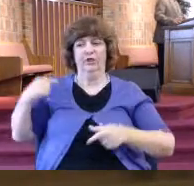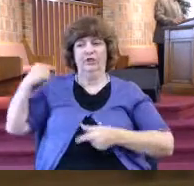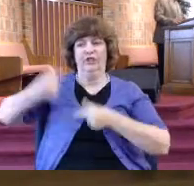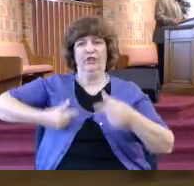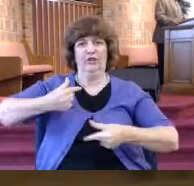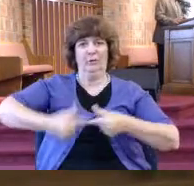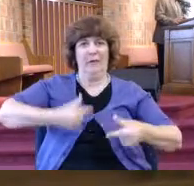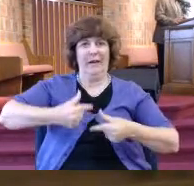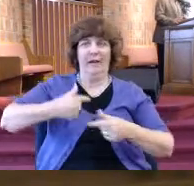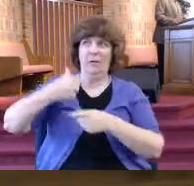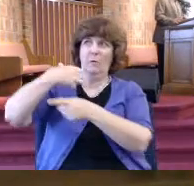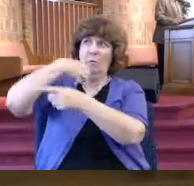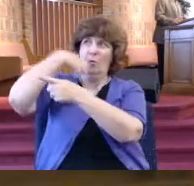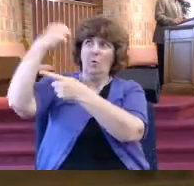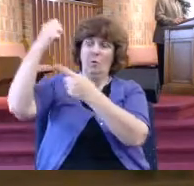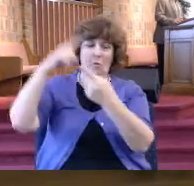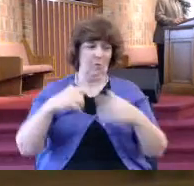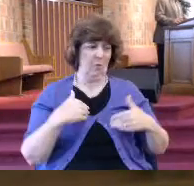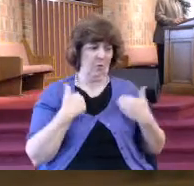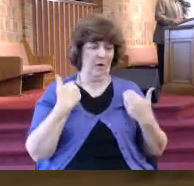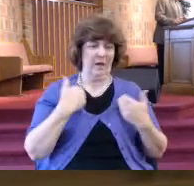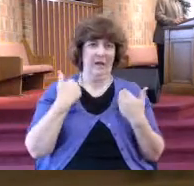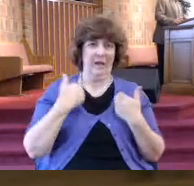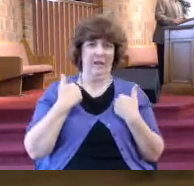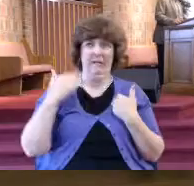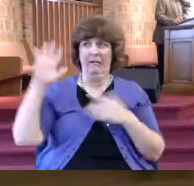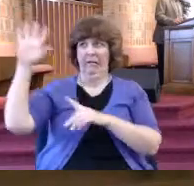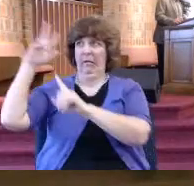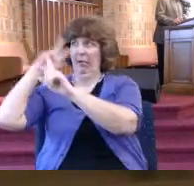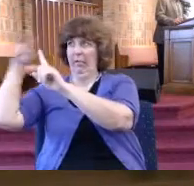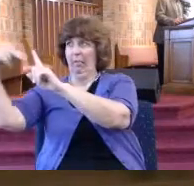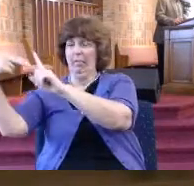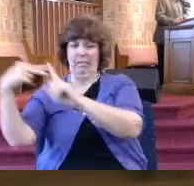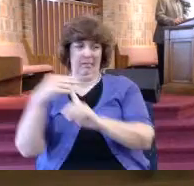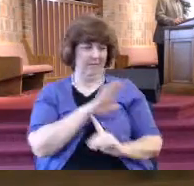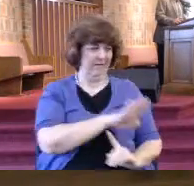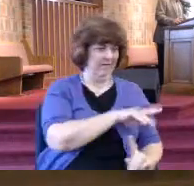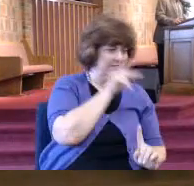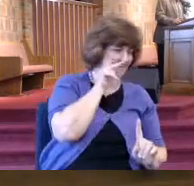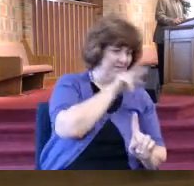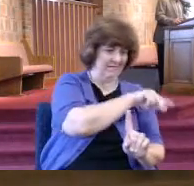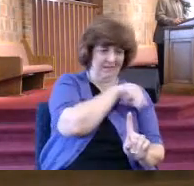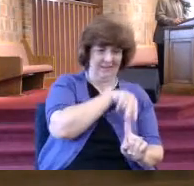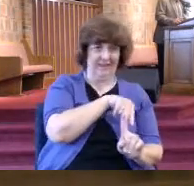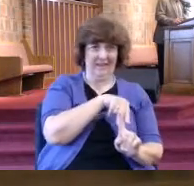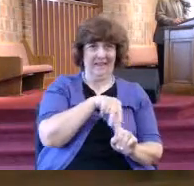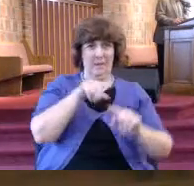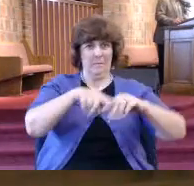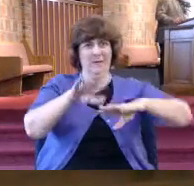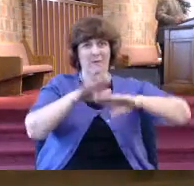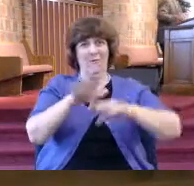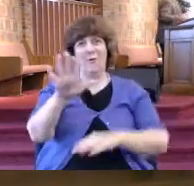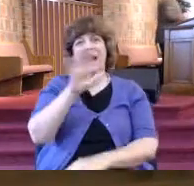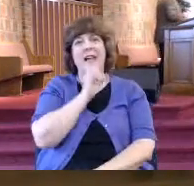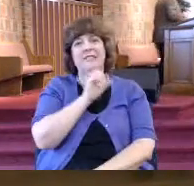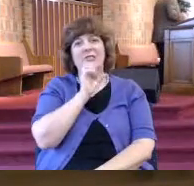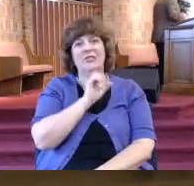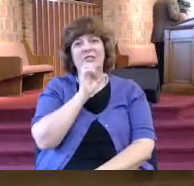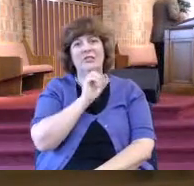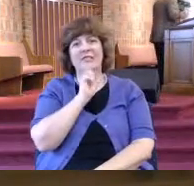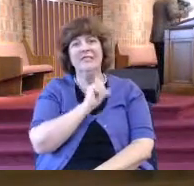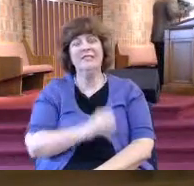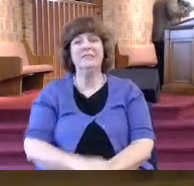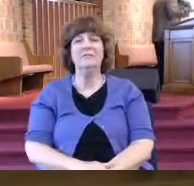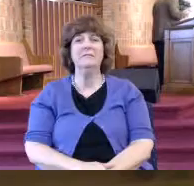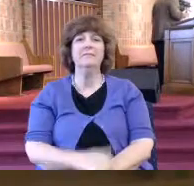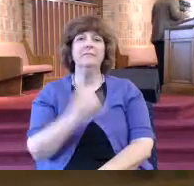the perception that people have differs by age. If you talk to